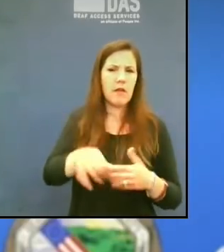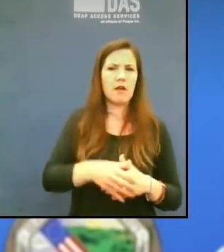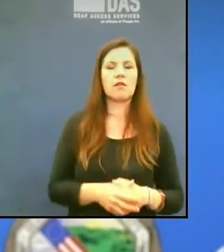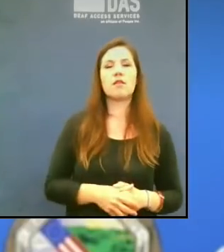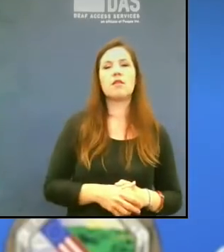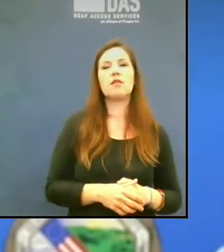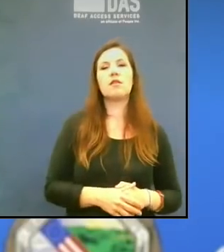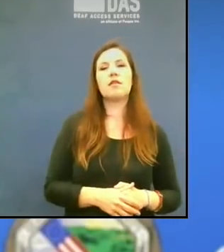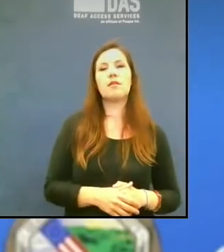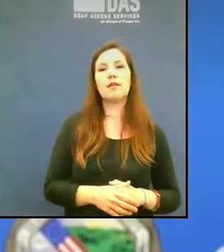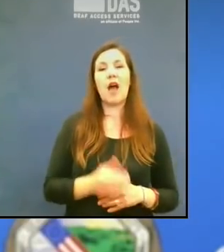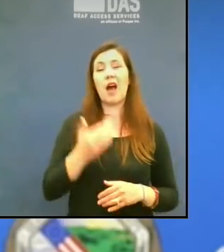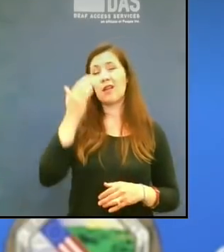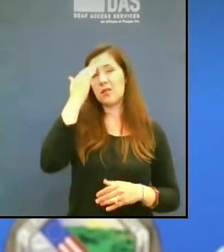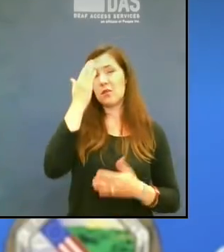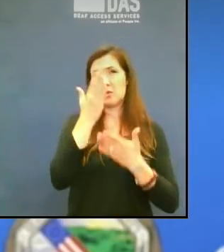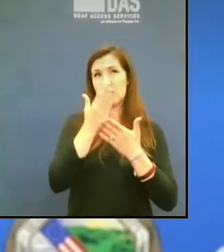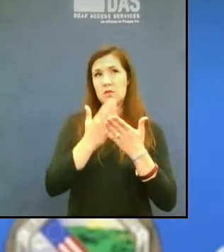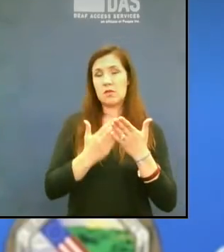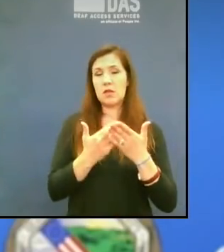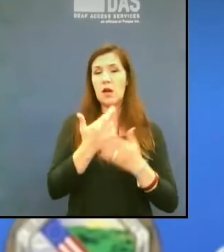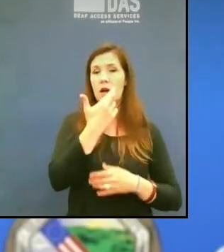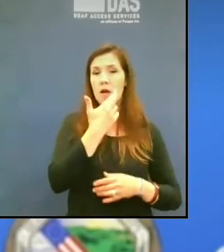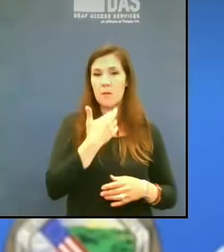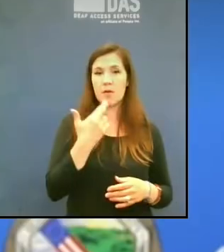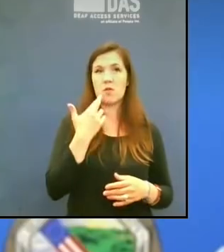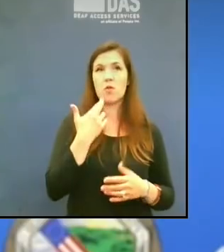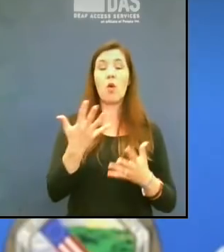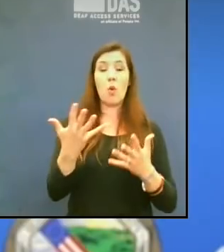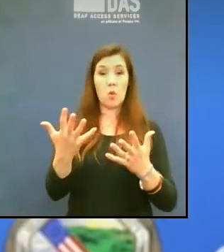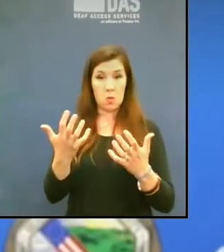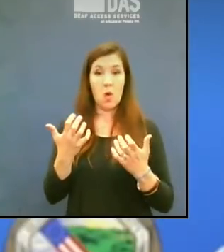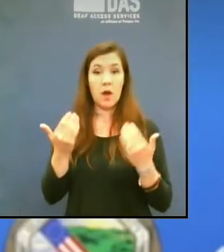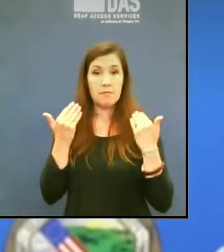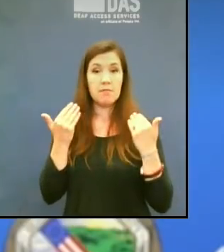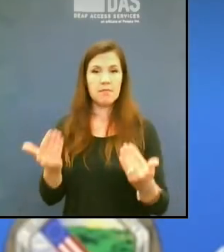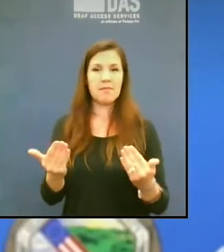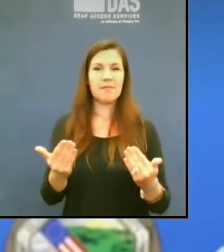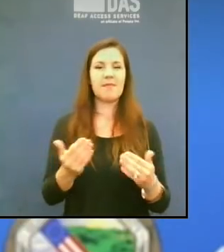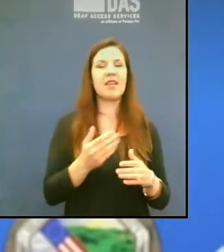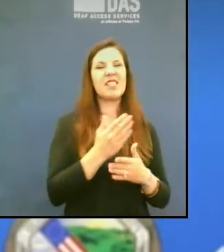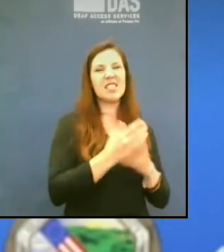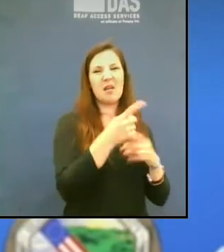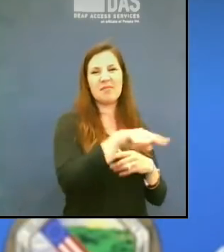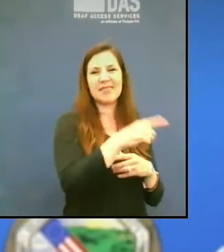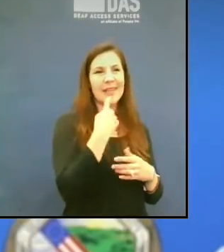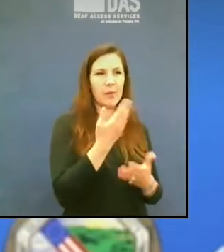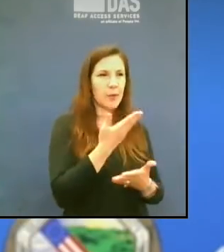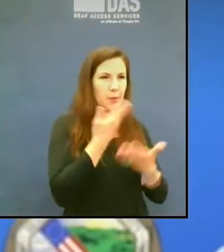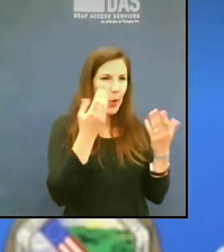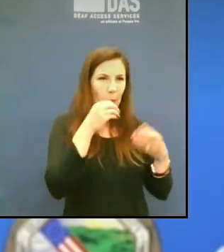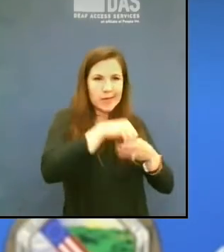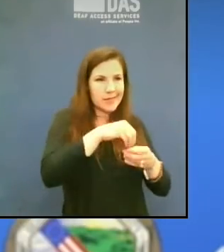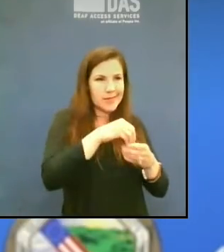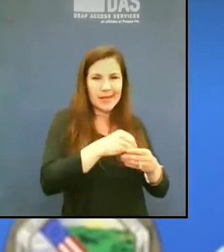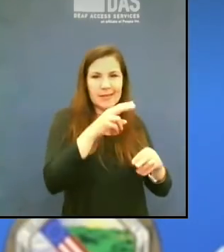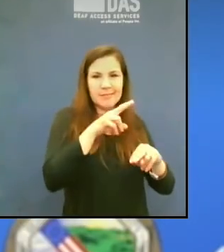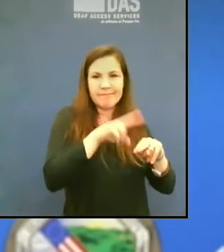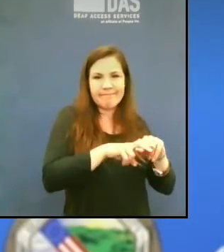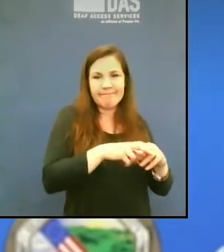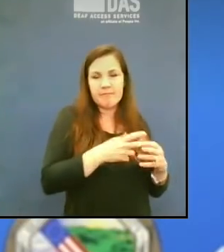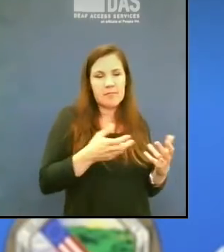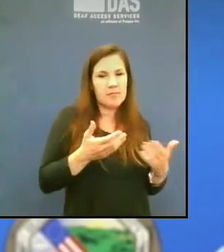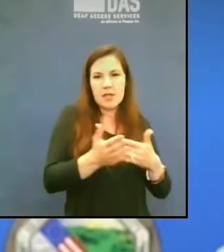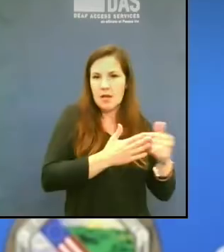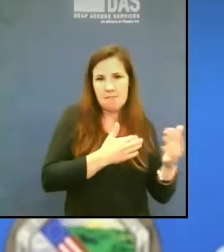some restaurants wanted this. Others were saying that if they couldn't do indoor seating, it really wouldn't matter to them. They wouldn't probably do